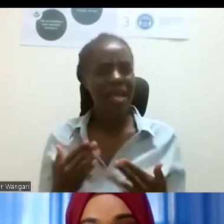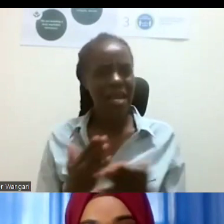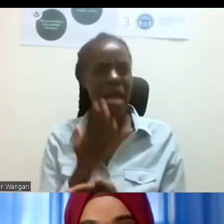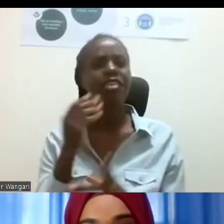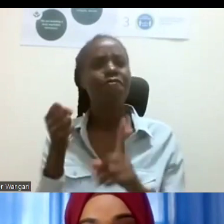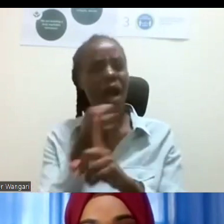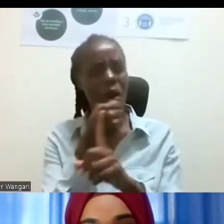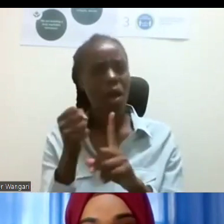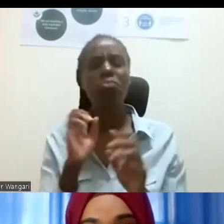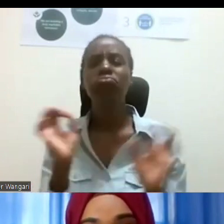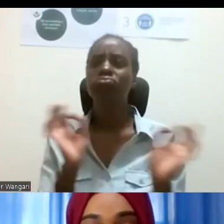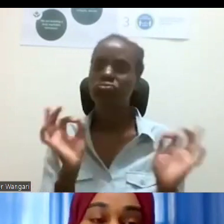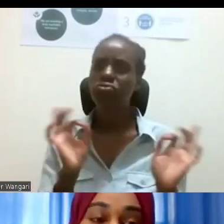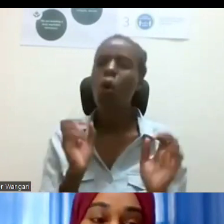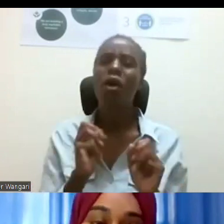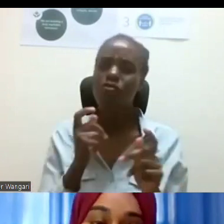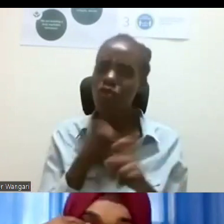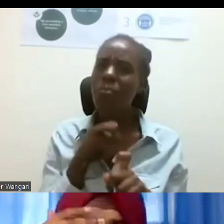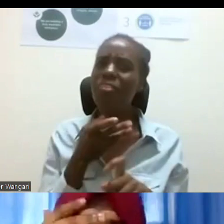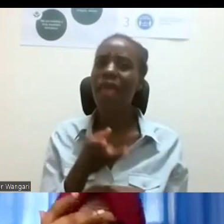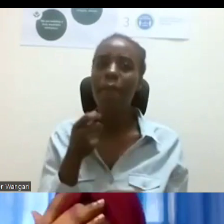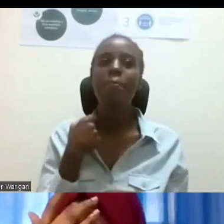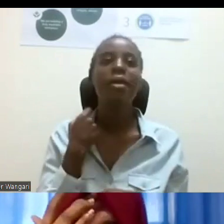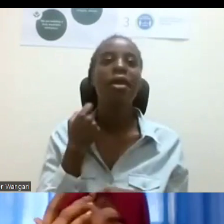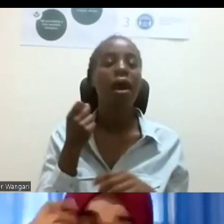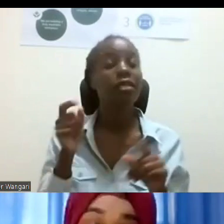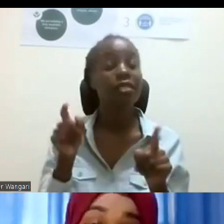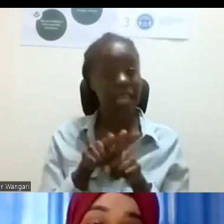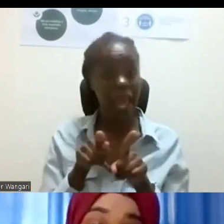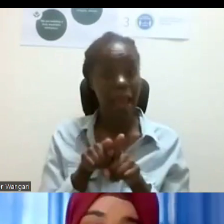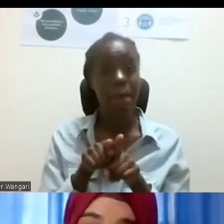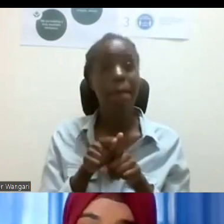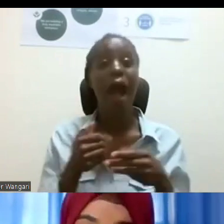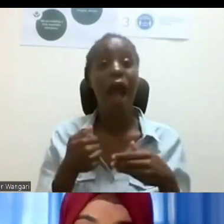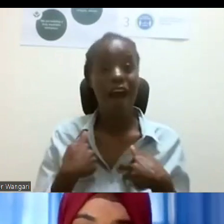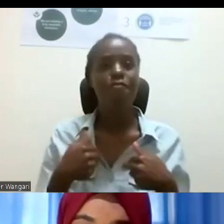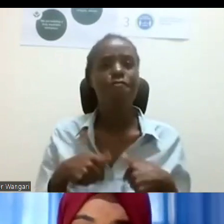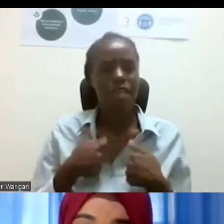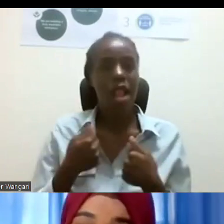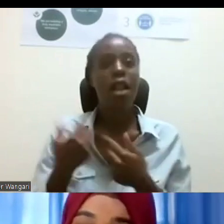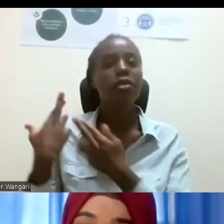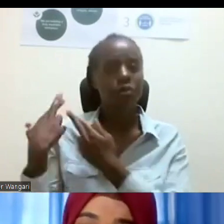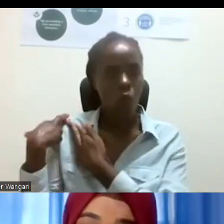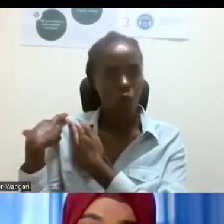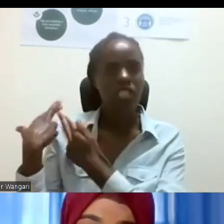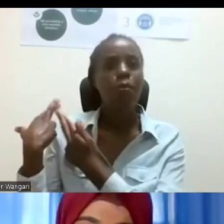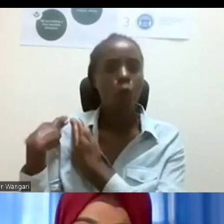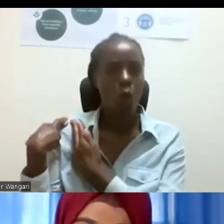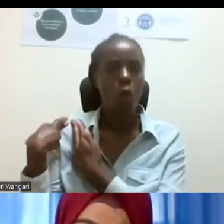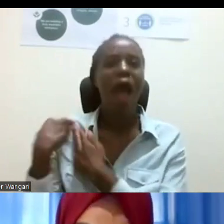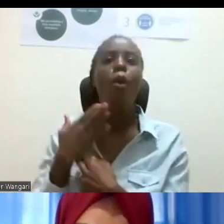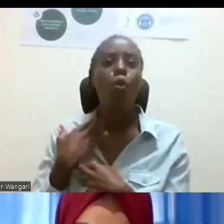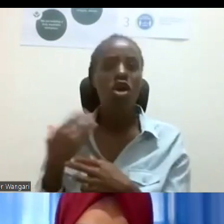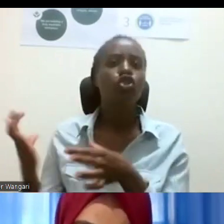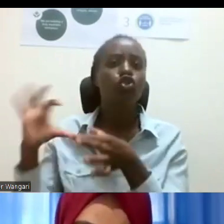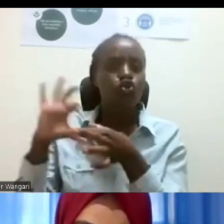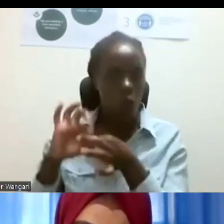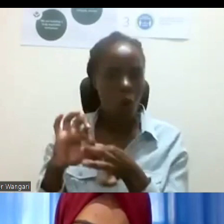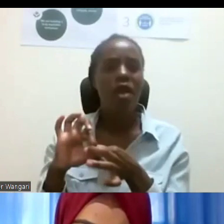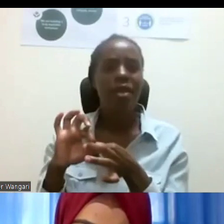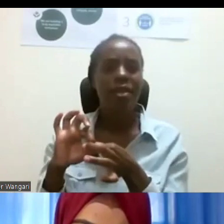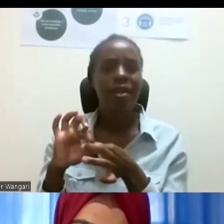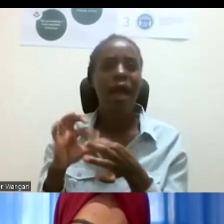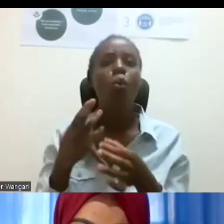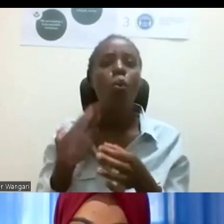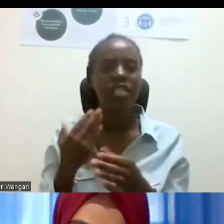me it made me overcome with a sense of responsibility to be part of the change, to be part of the